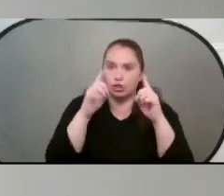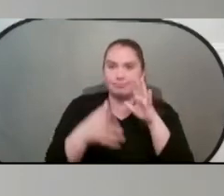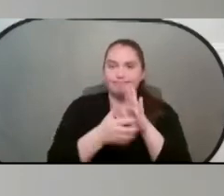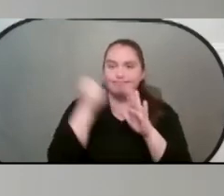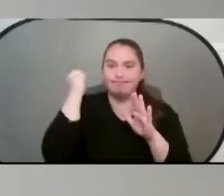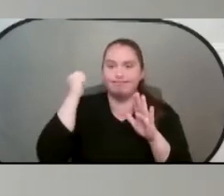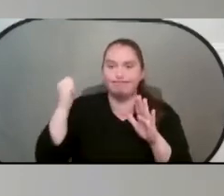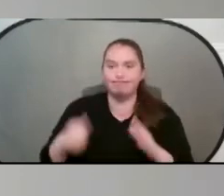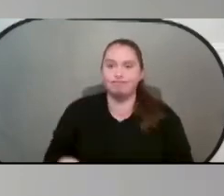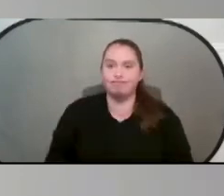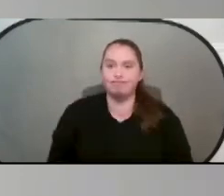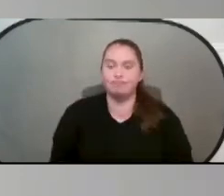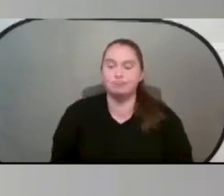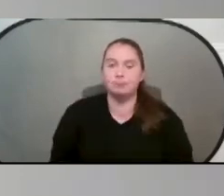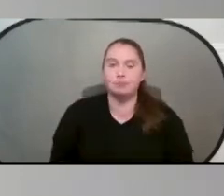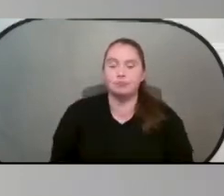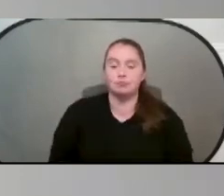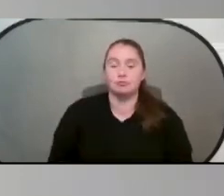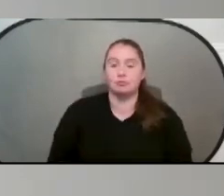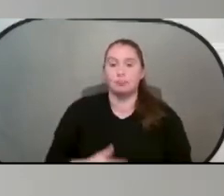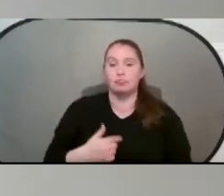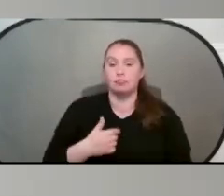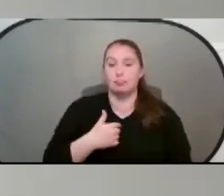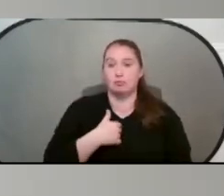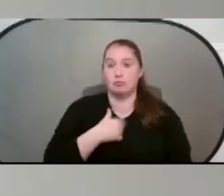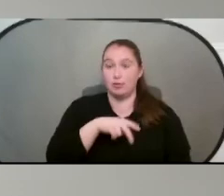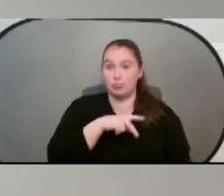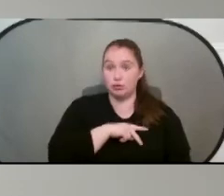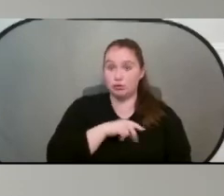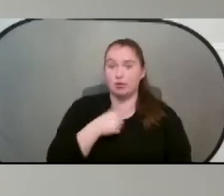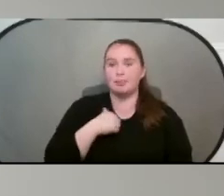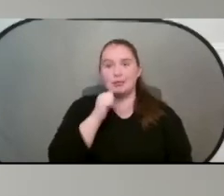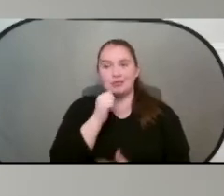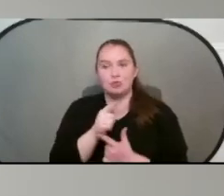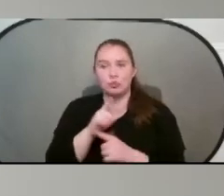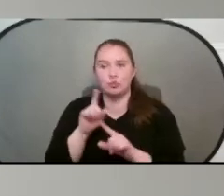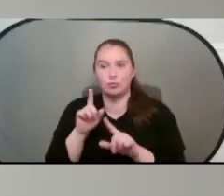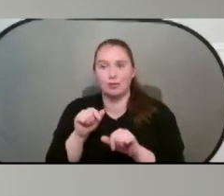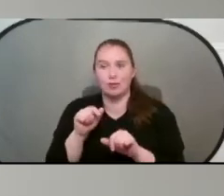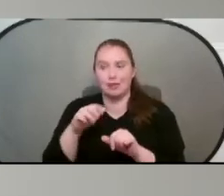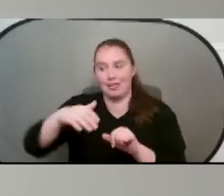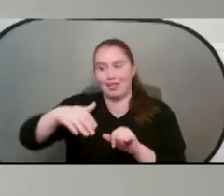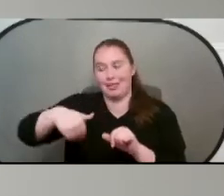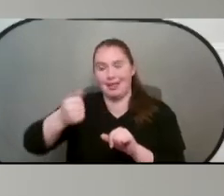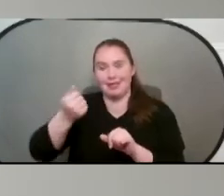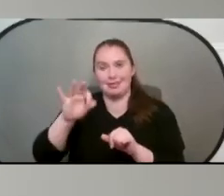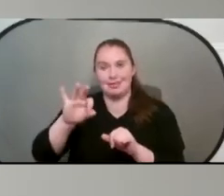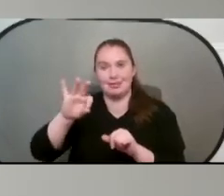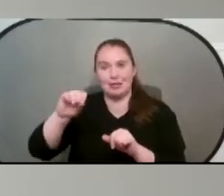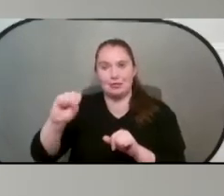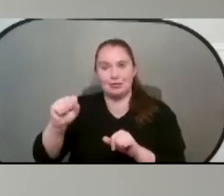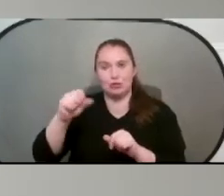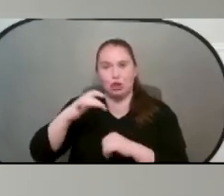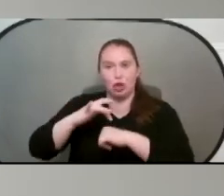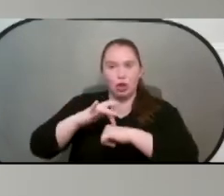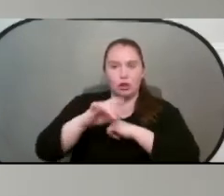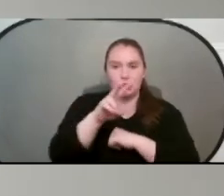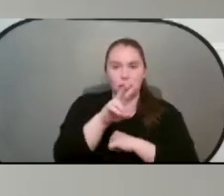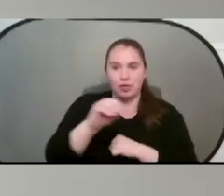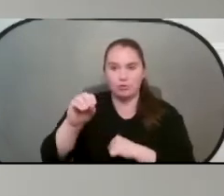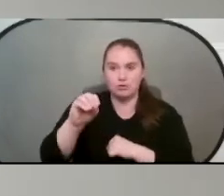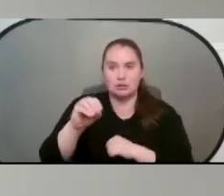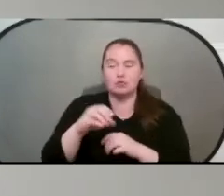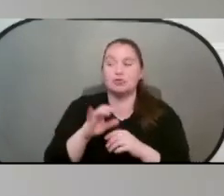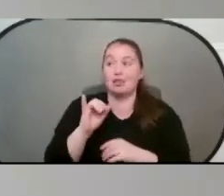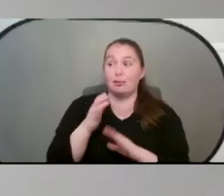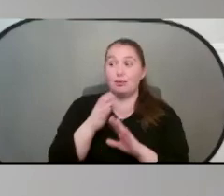And I personally, my sisters went to AltaVista in the nineties, late nineties, early two thousands. And that